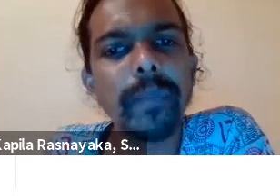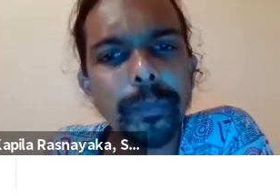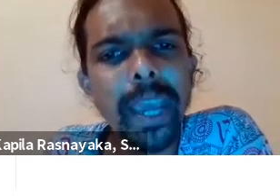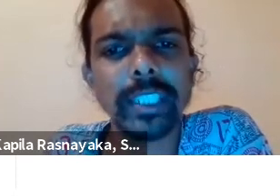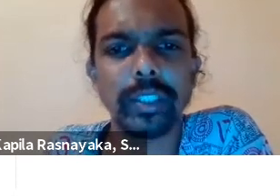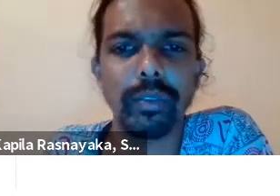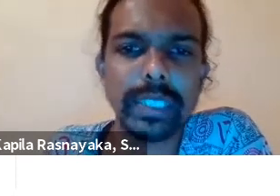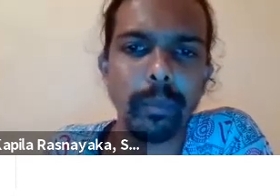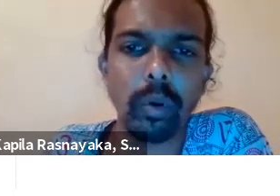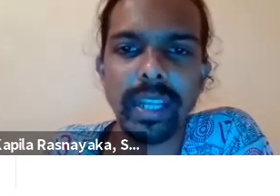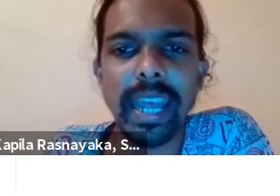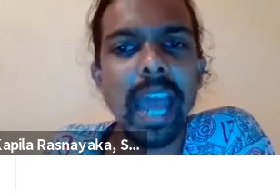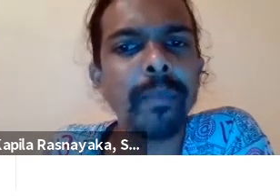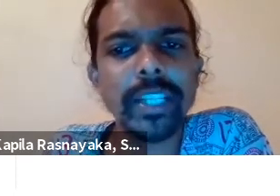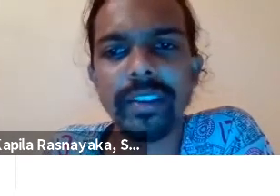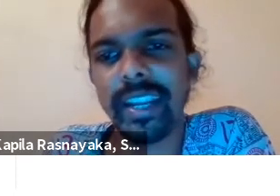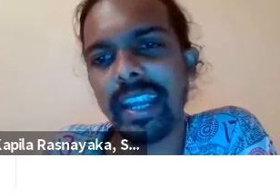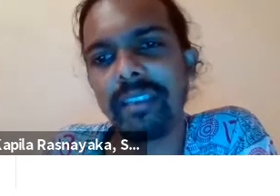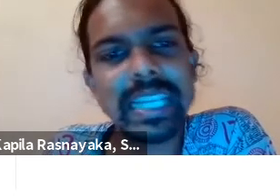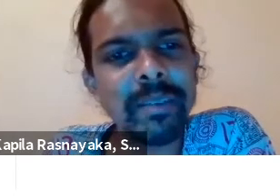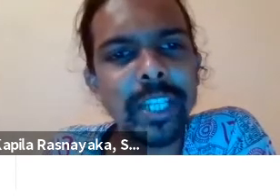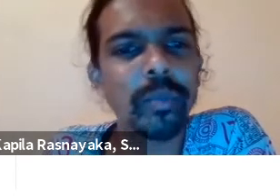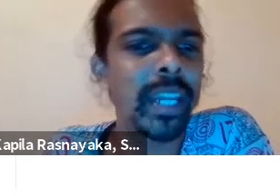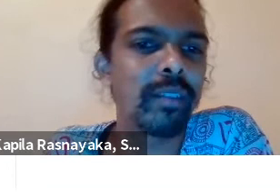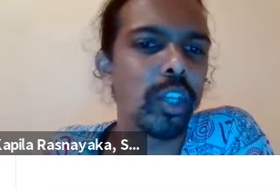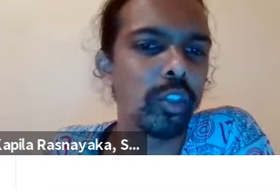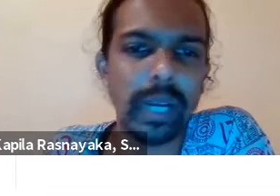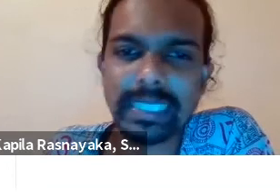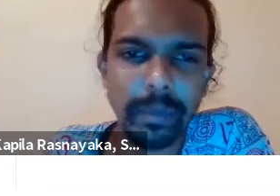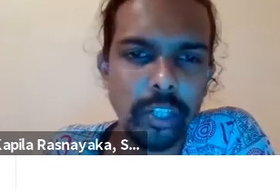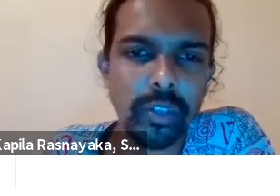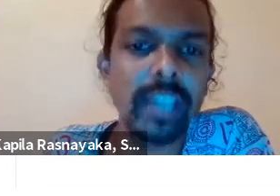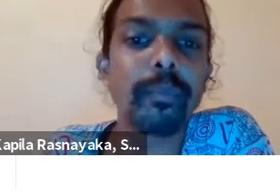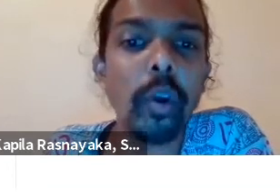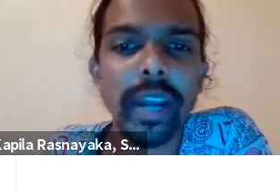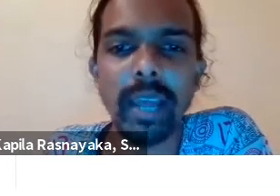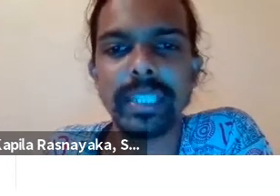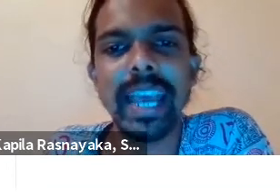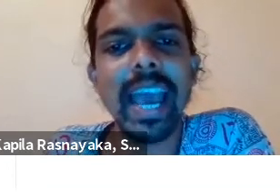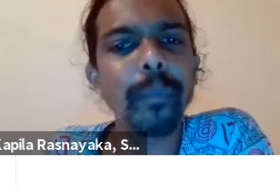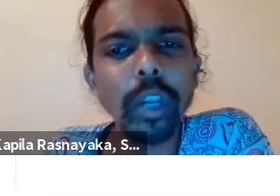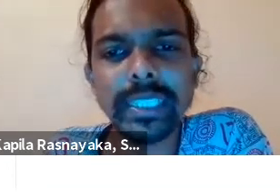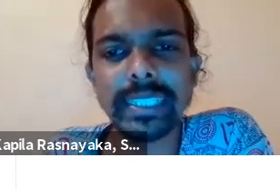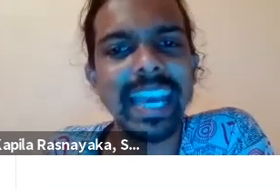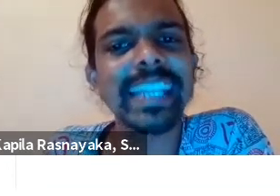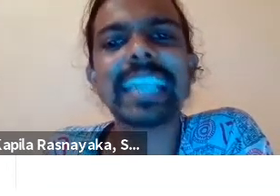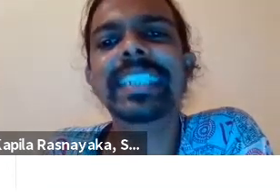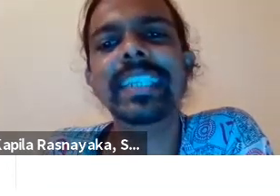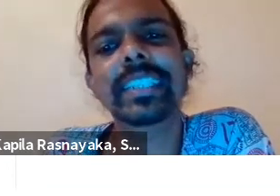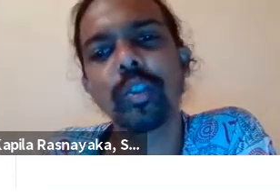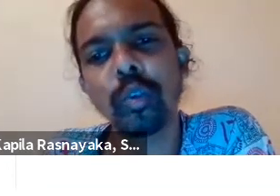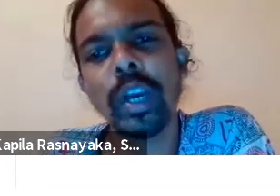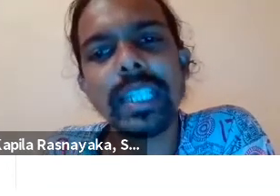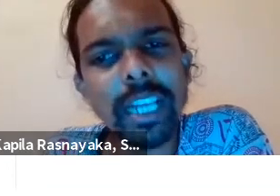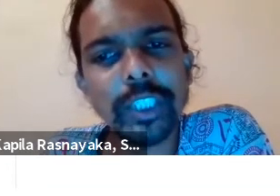peer-to-peer spaces of support, and mentoring. We commit to meaningful youth participation in programs and policies that